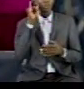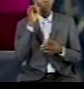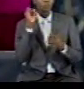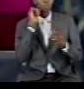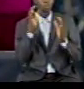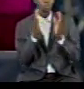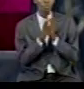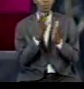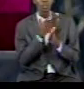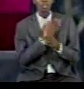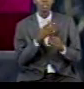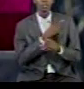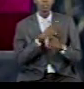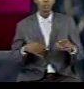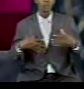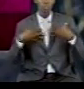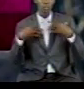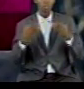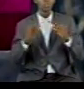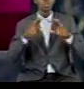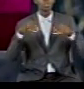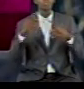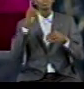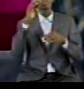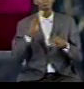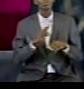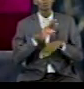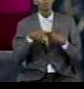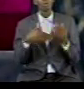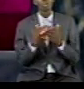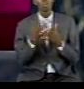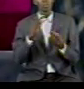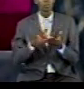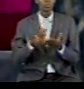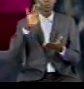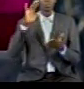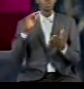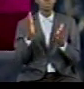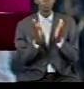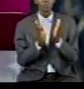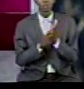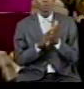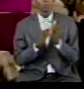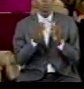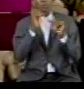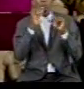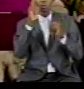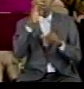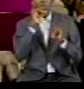me. I've come to give God all the glory. God bless you.